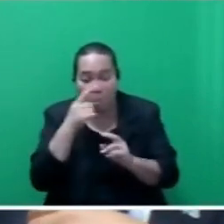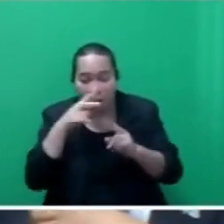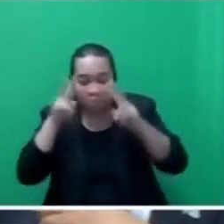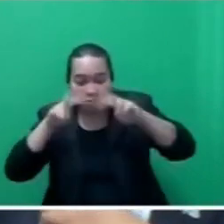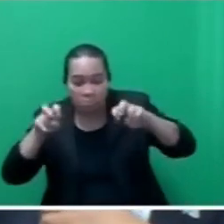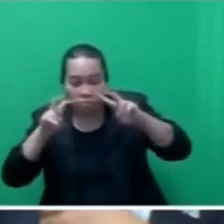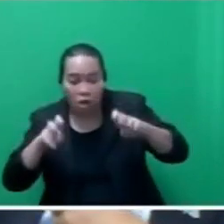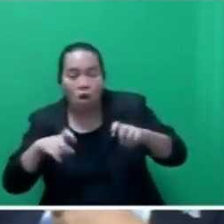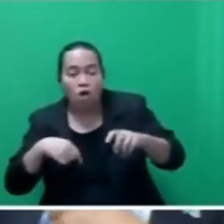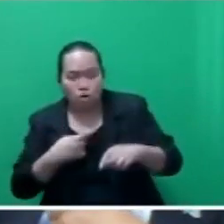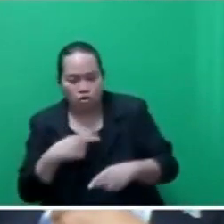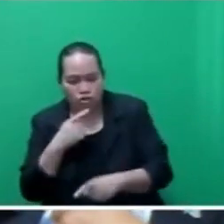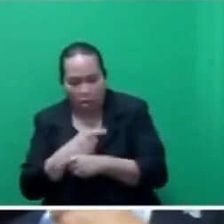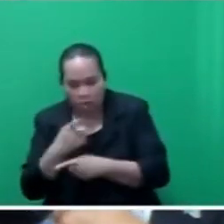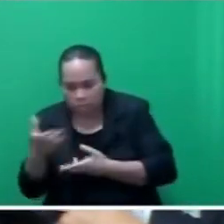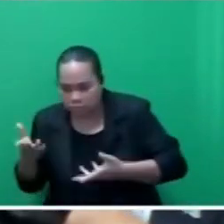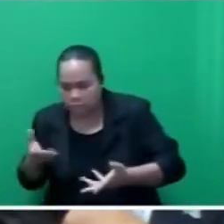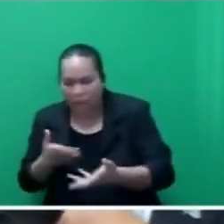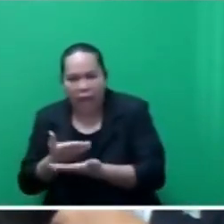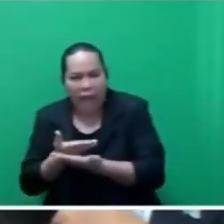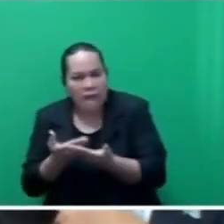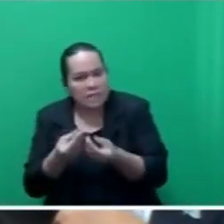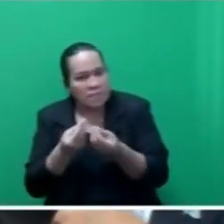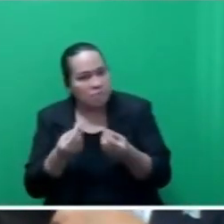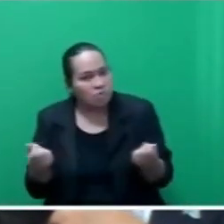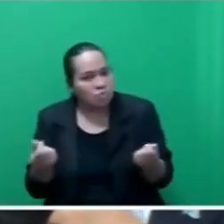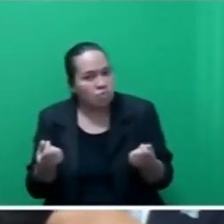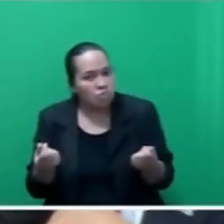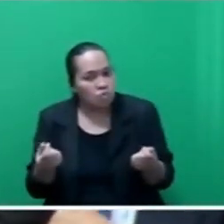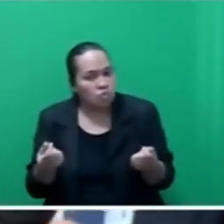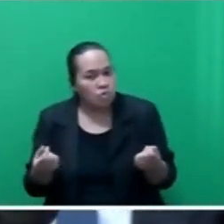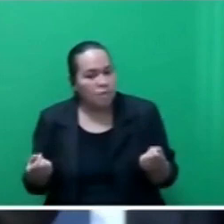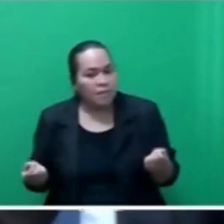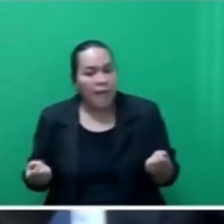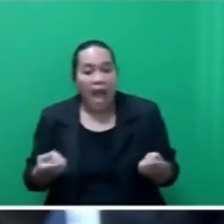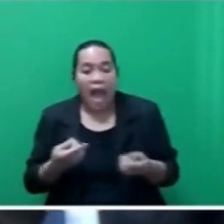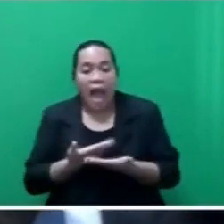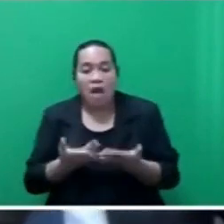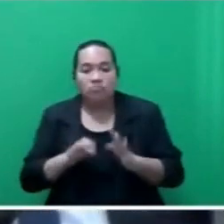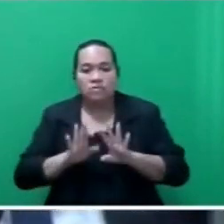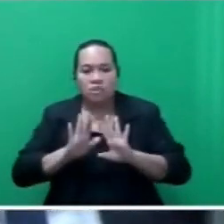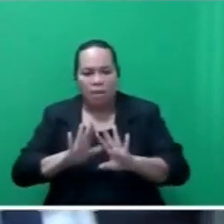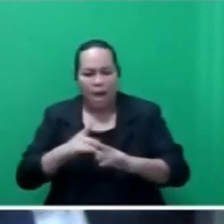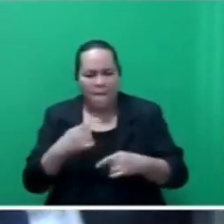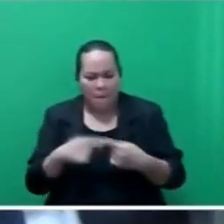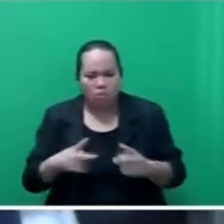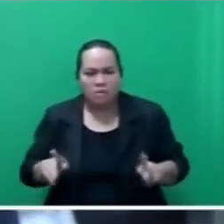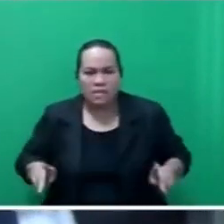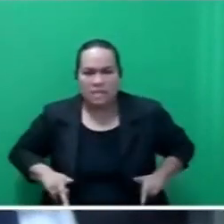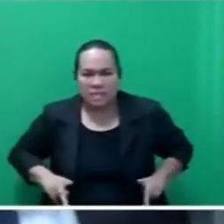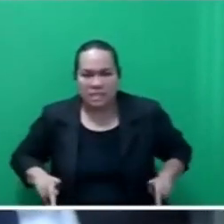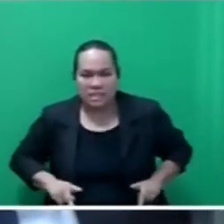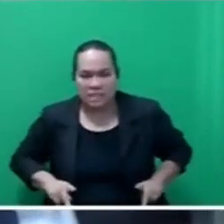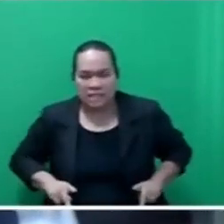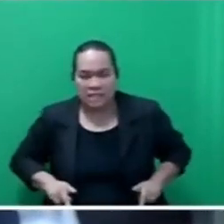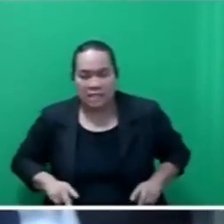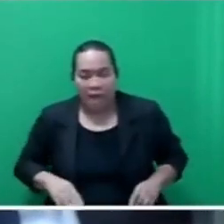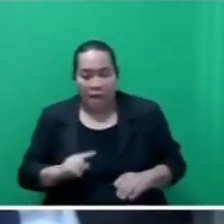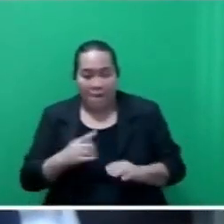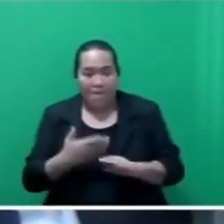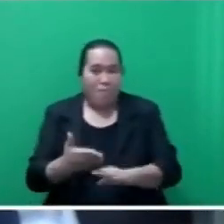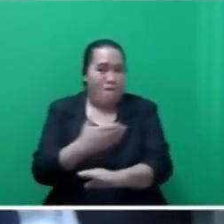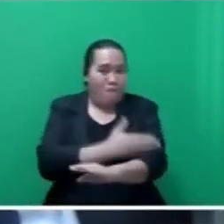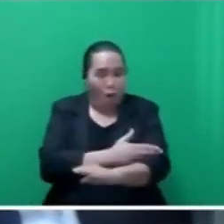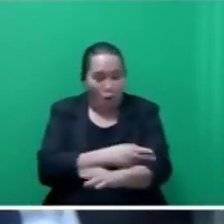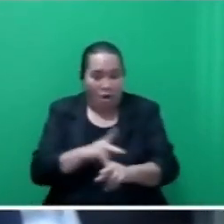about how we also have to address the preventative measures with kidney dialysis, the work that needs to be done